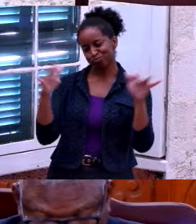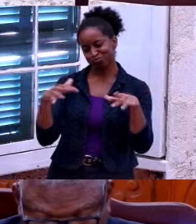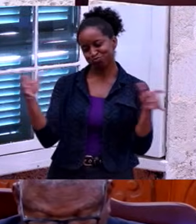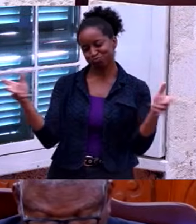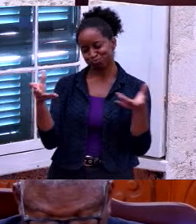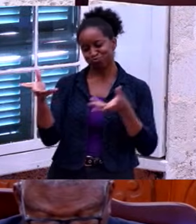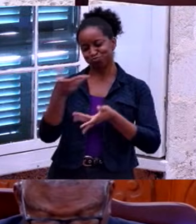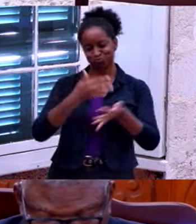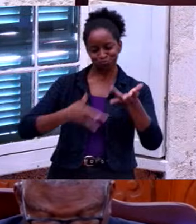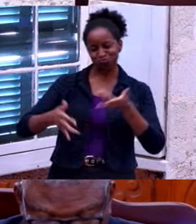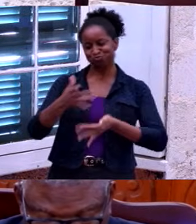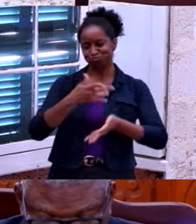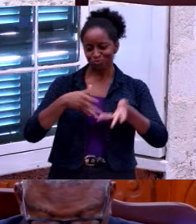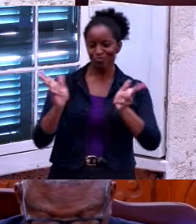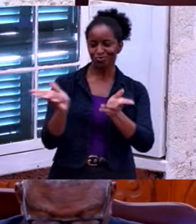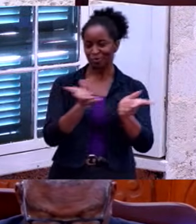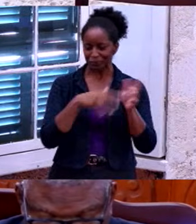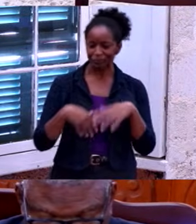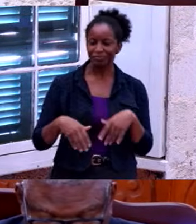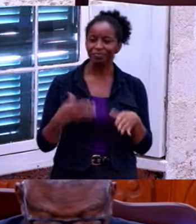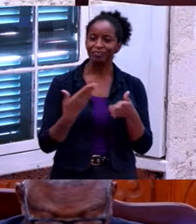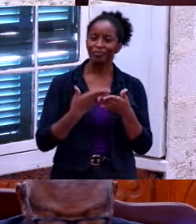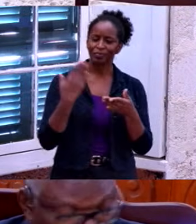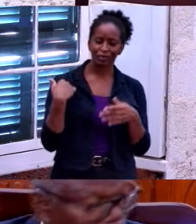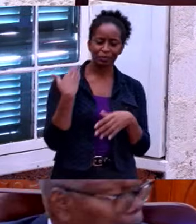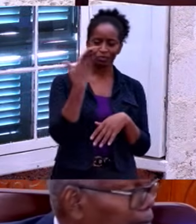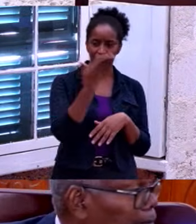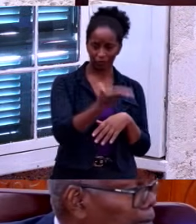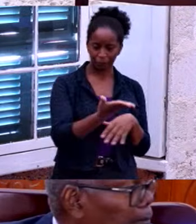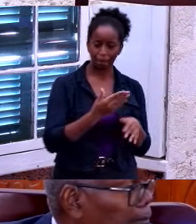honourable senator was talking just now about